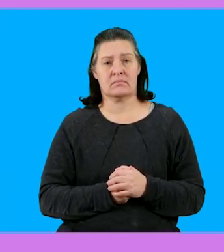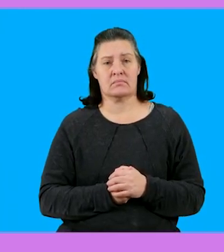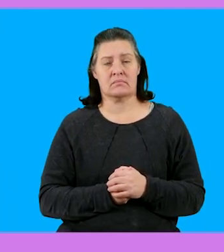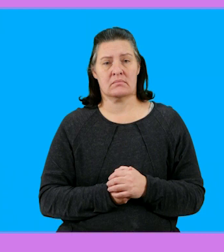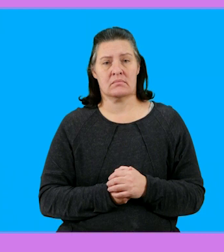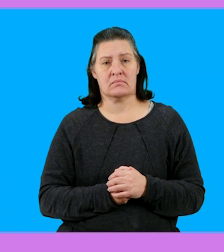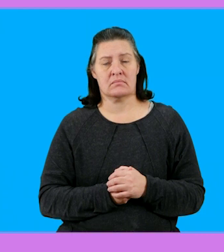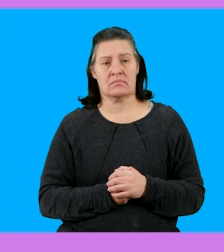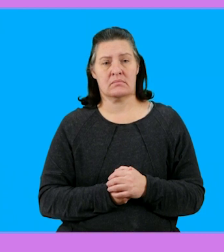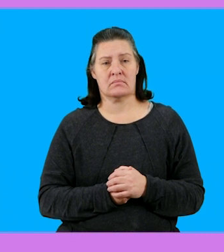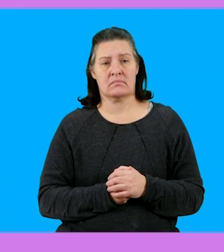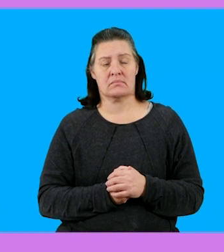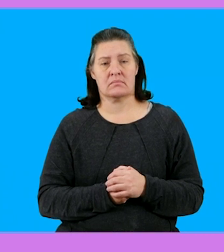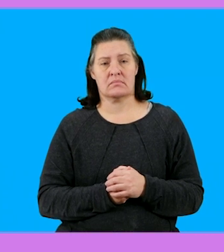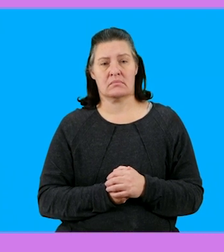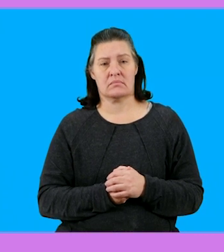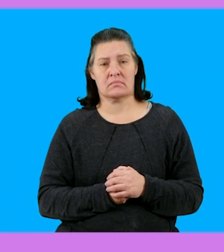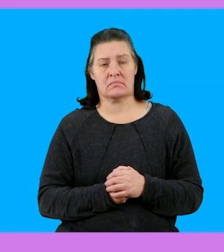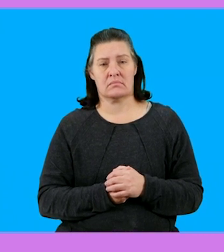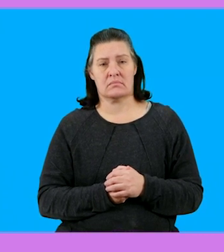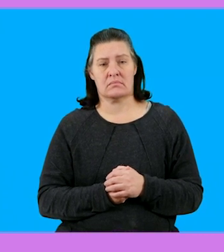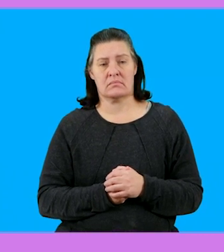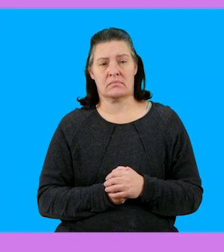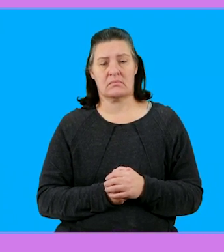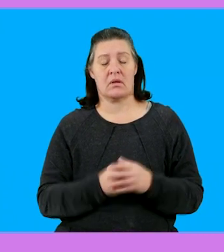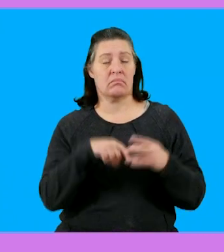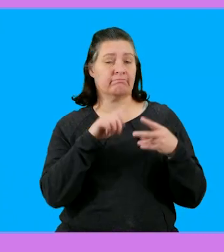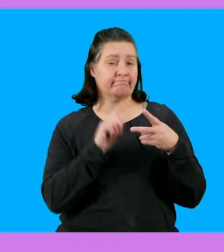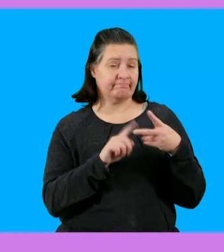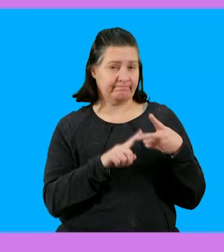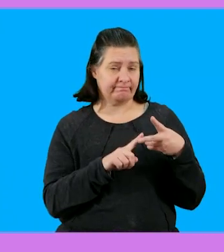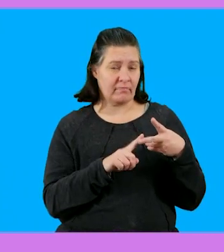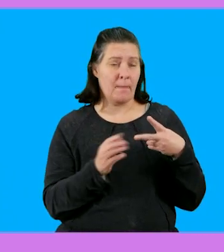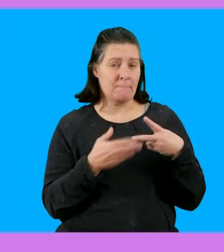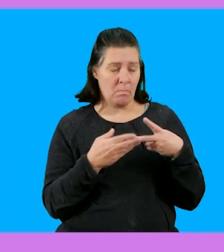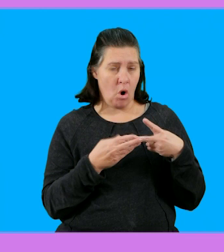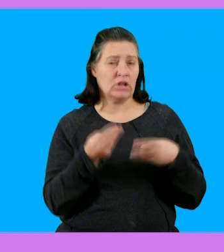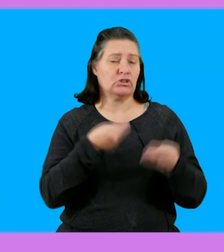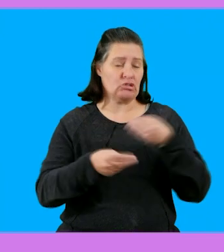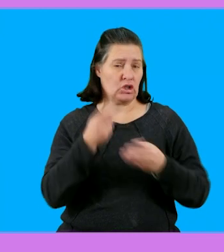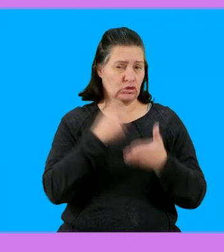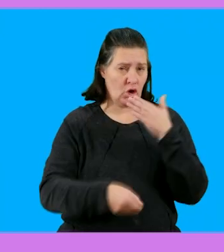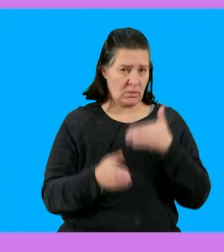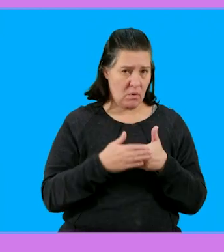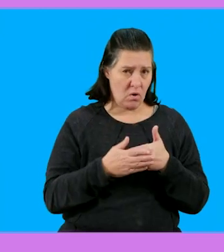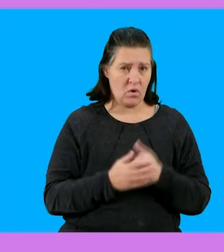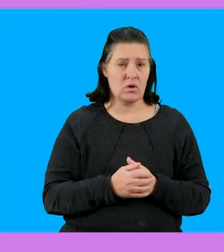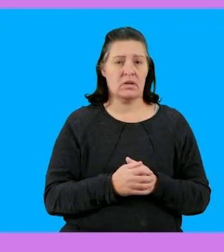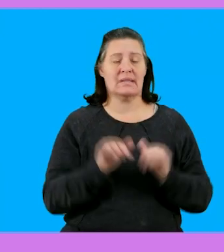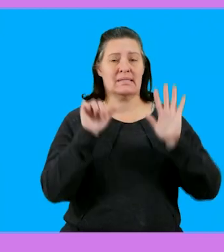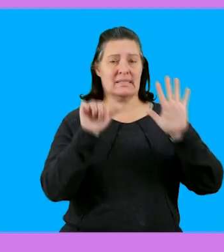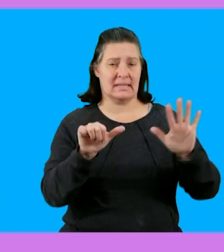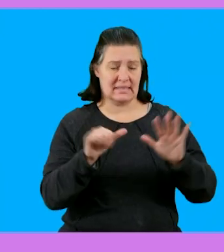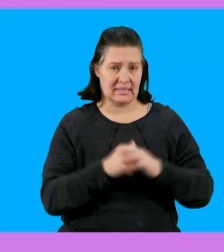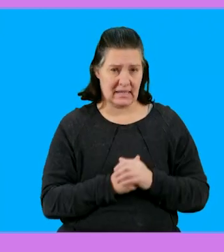Rand, right? And that's a transaction charge, right? Then also another transaction charge here of